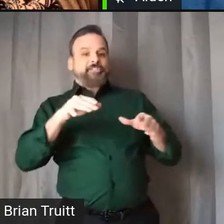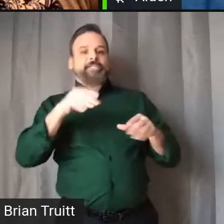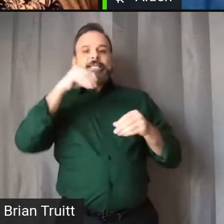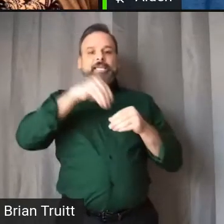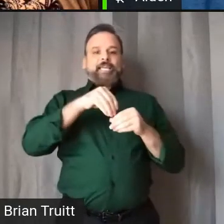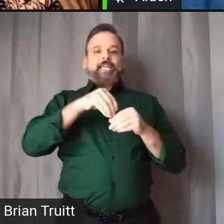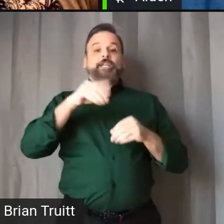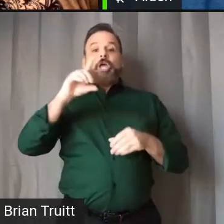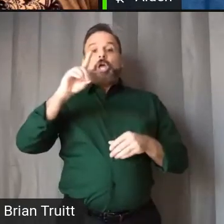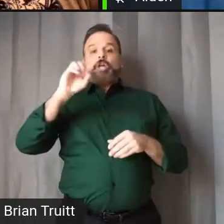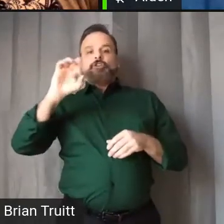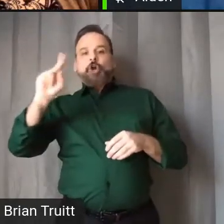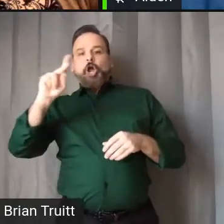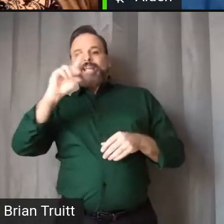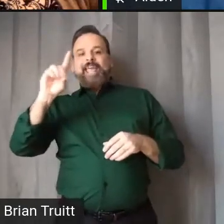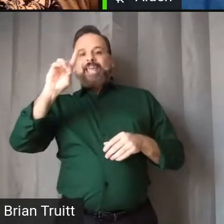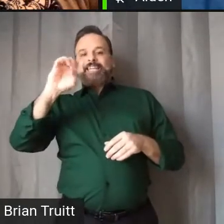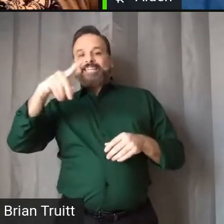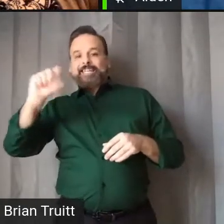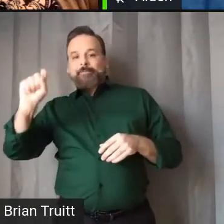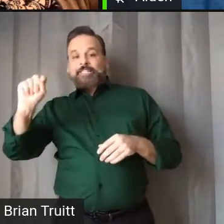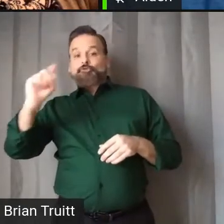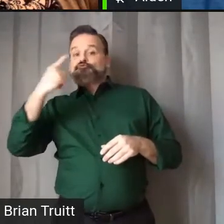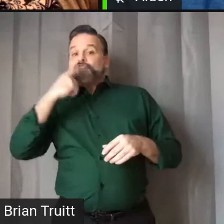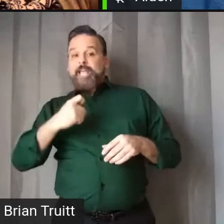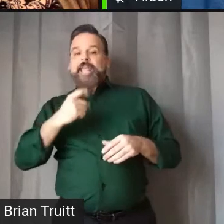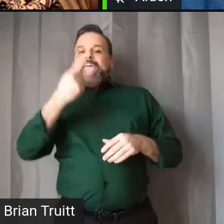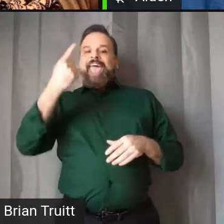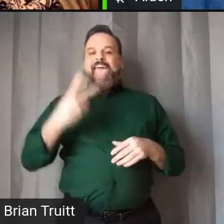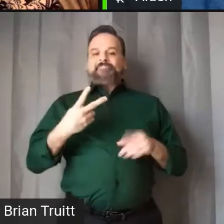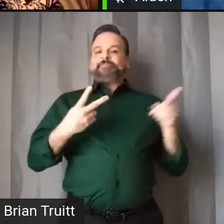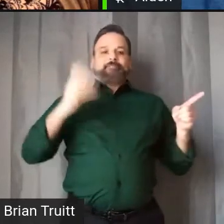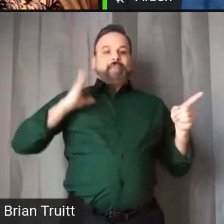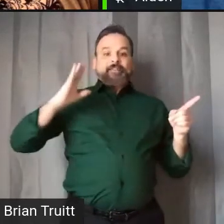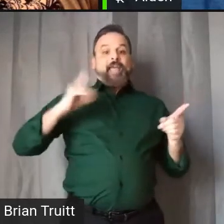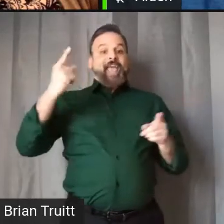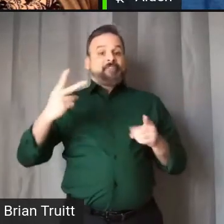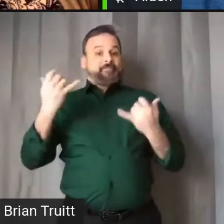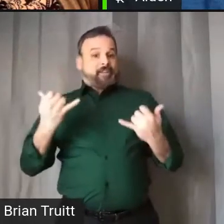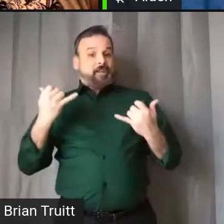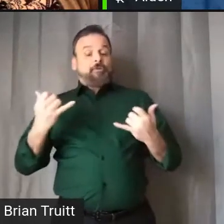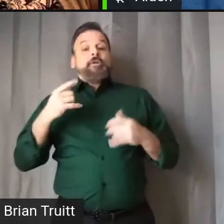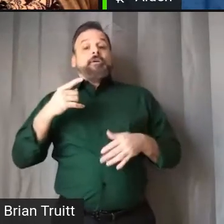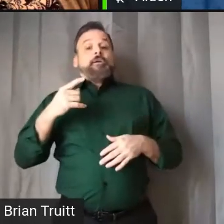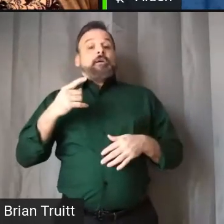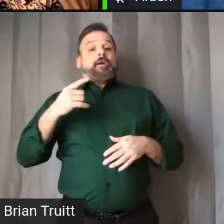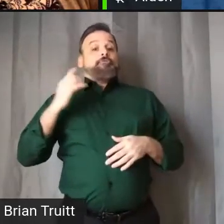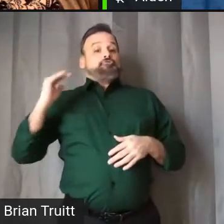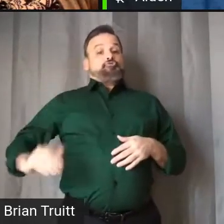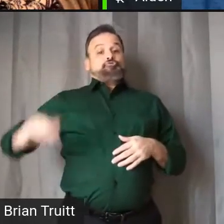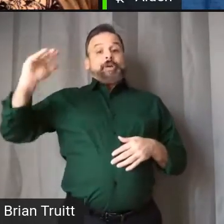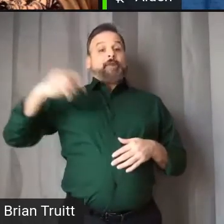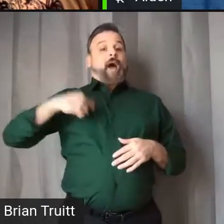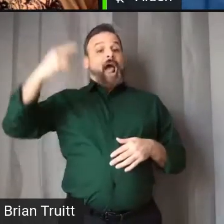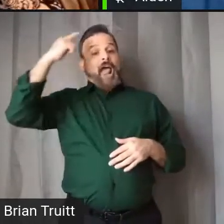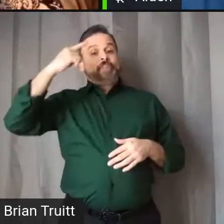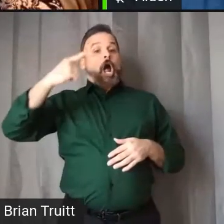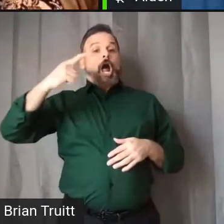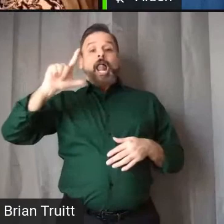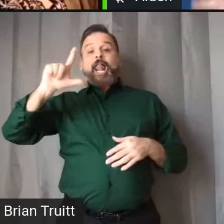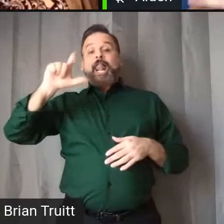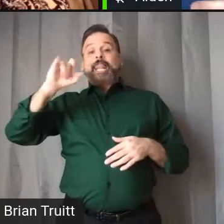place in 1518, half of it is present day. And like growing up, I legitimately thought that lesbians were invented in the